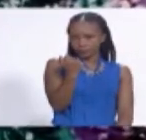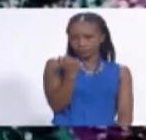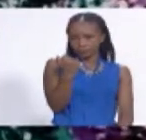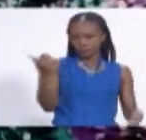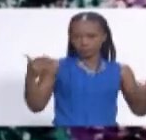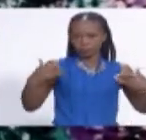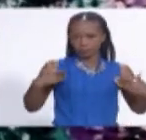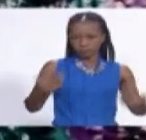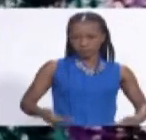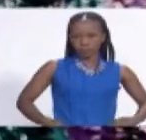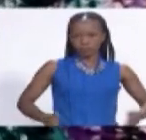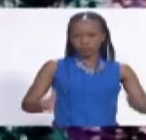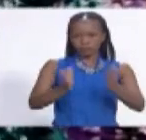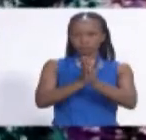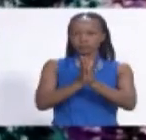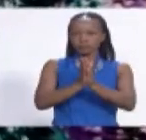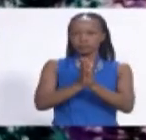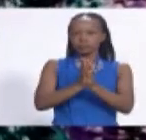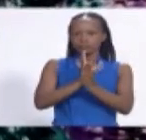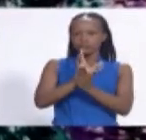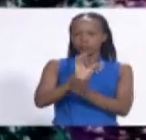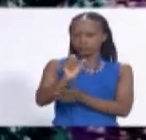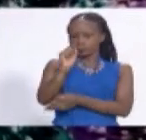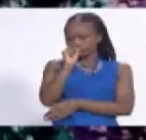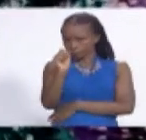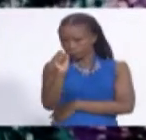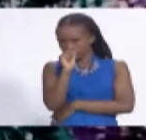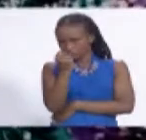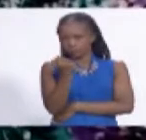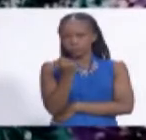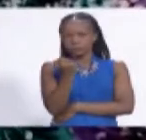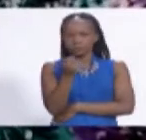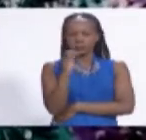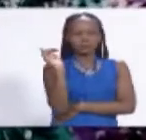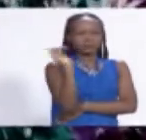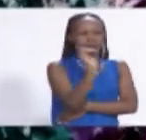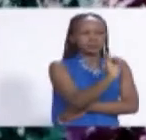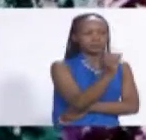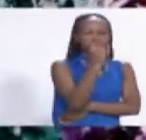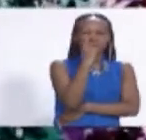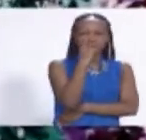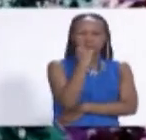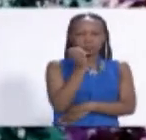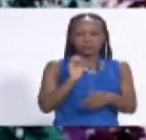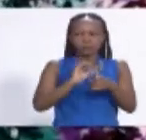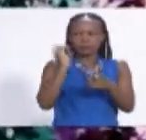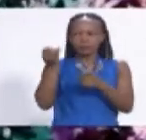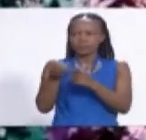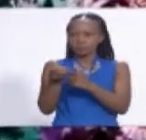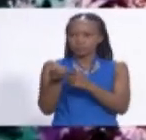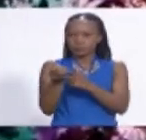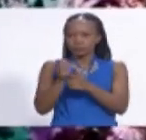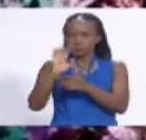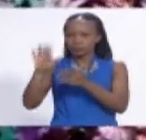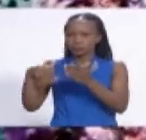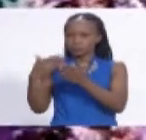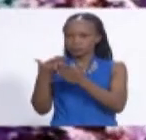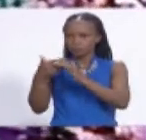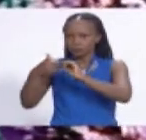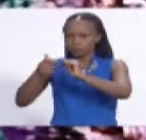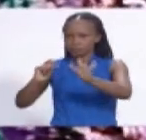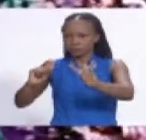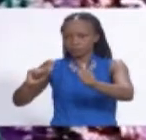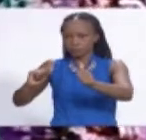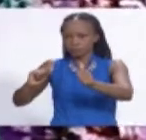Persons with a cough or sneeze should stay at home or keep a social distance, but avoid